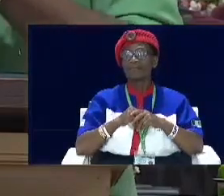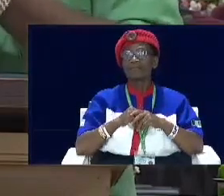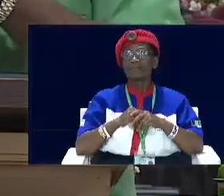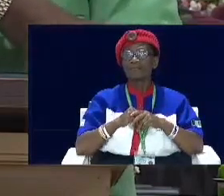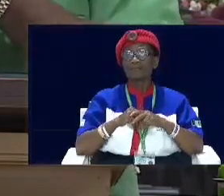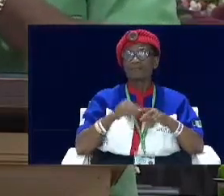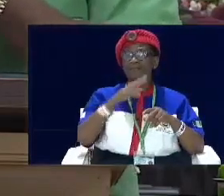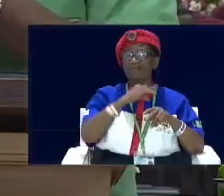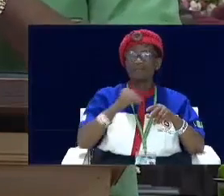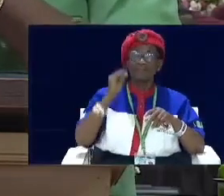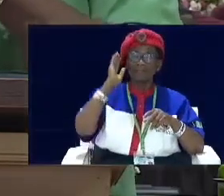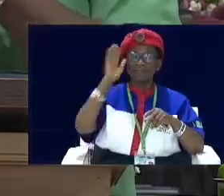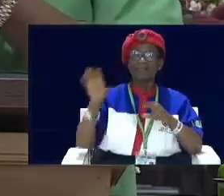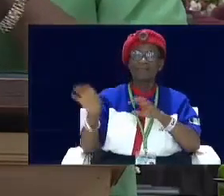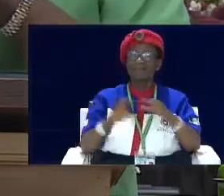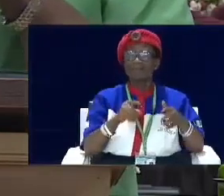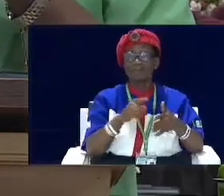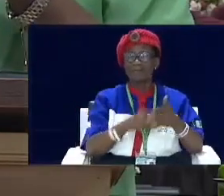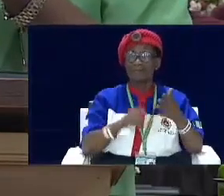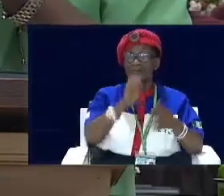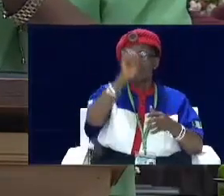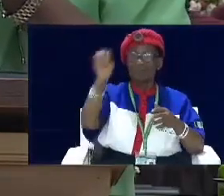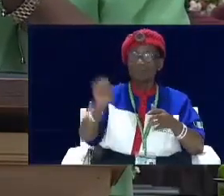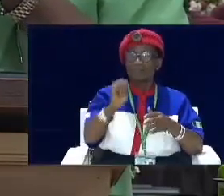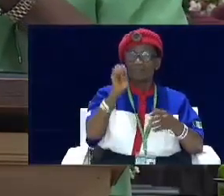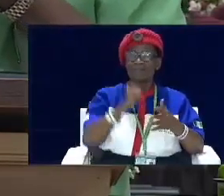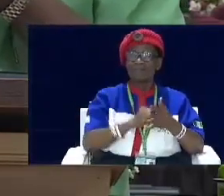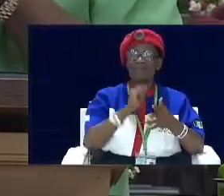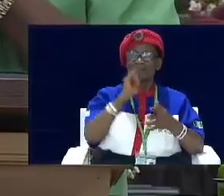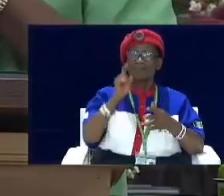And we do whatever it takes to get it.